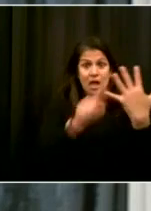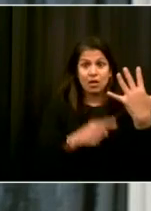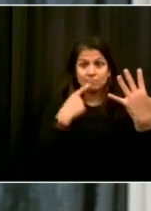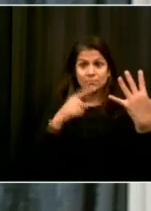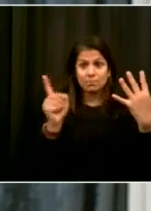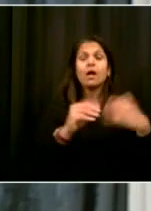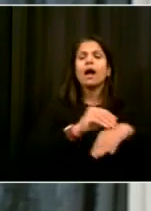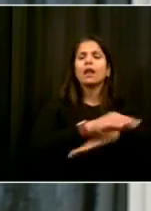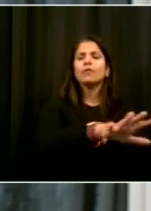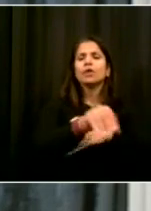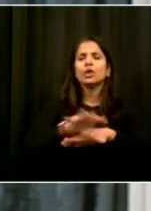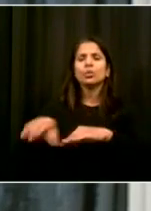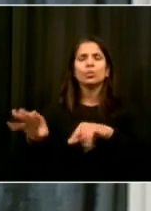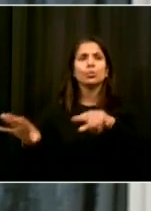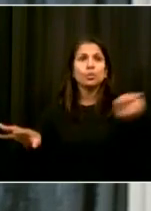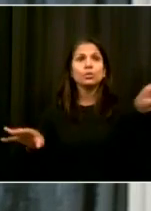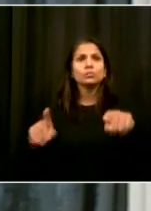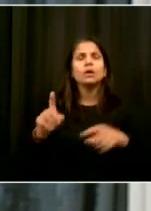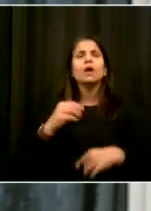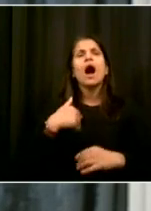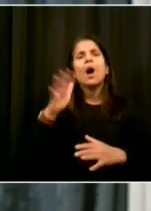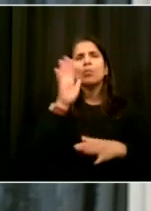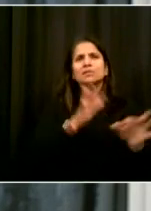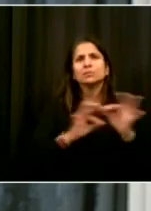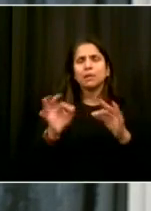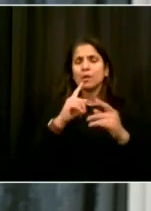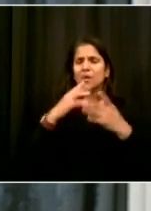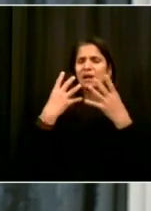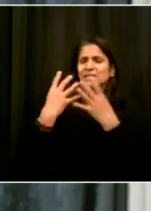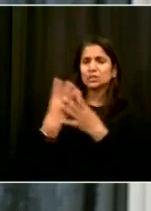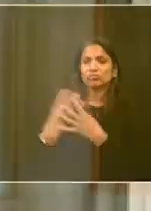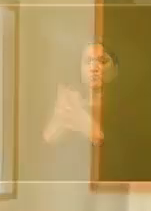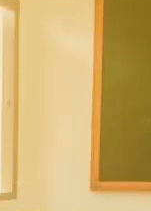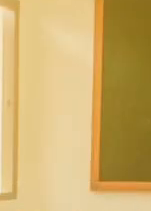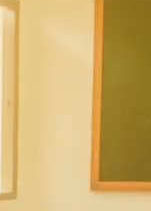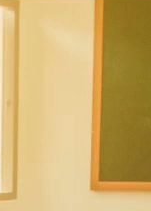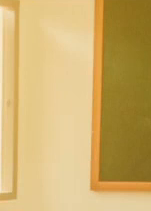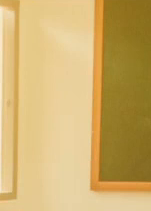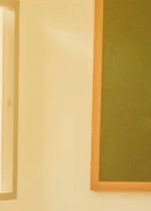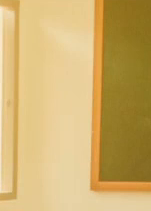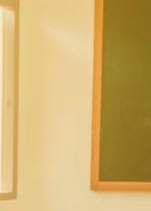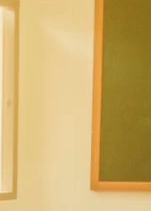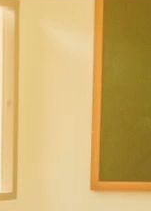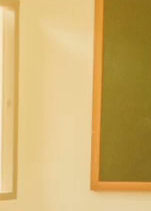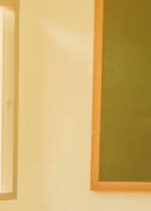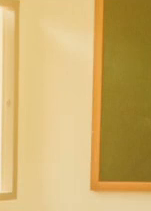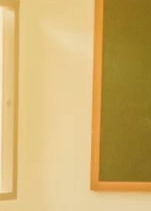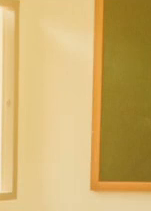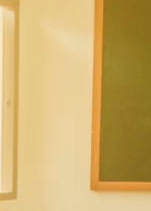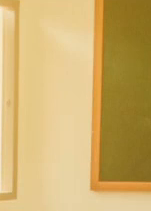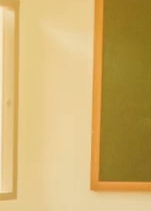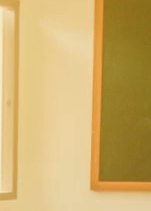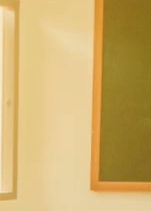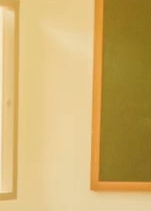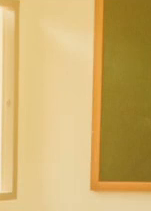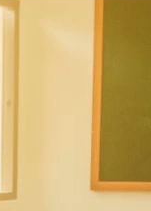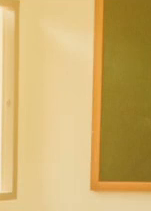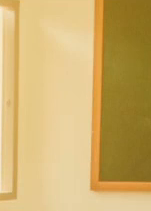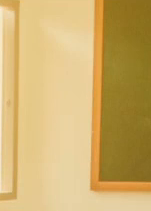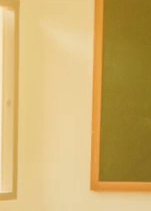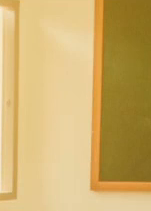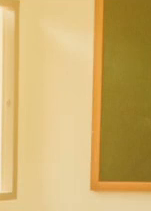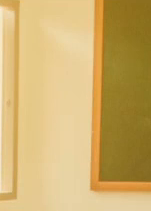locked certain kids out of those opportunities. The changes include eliminating the use of academic